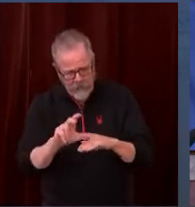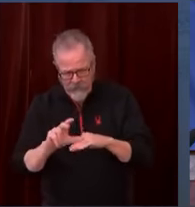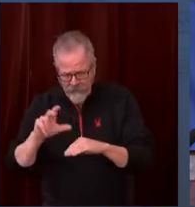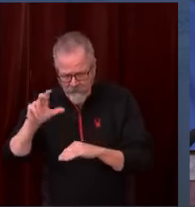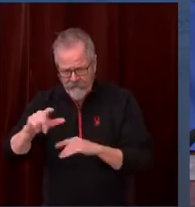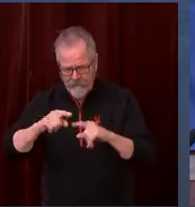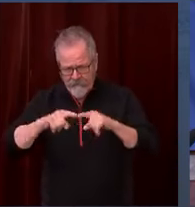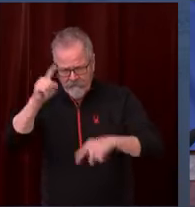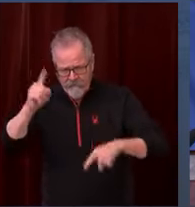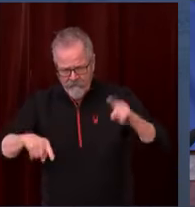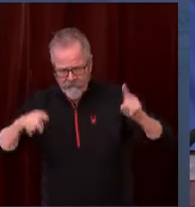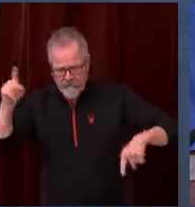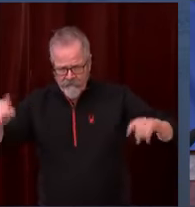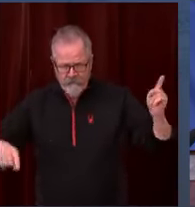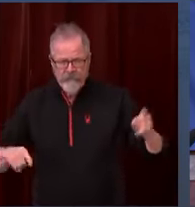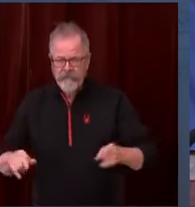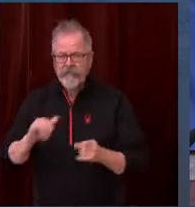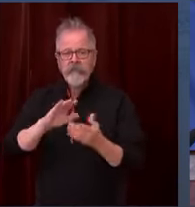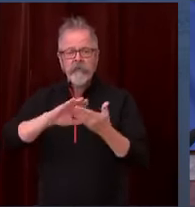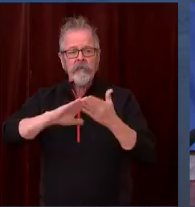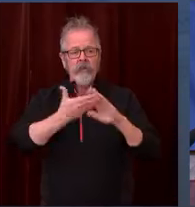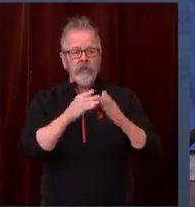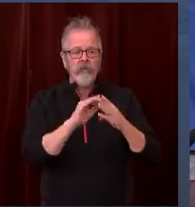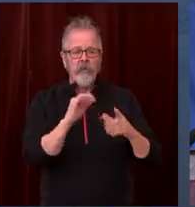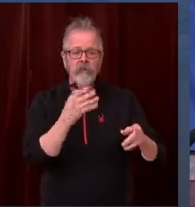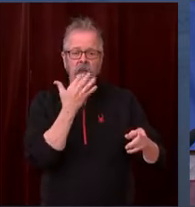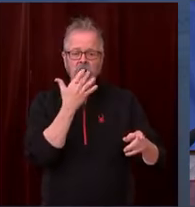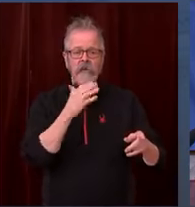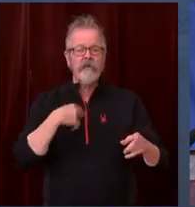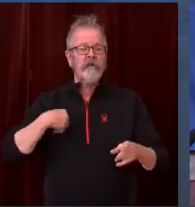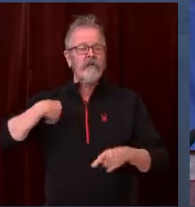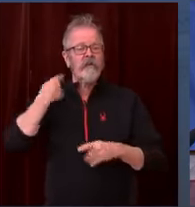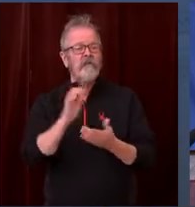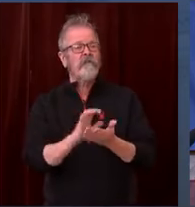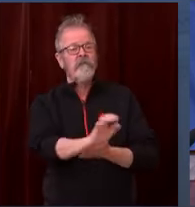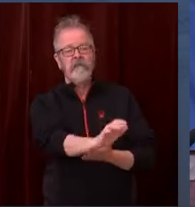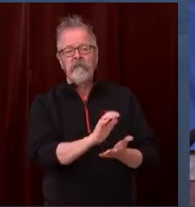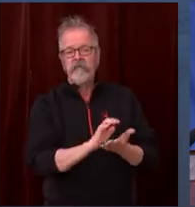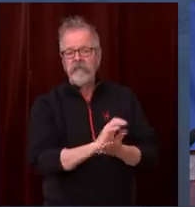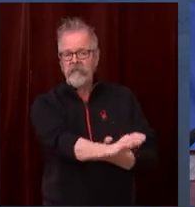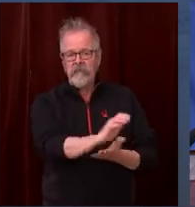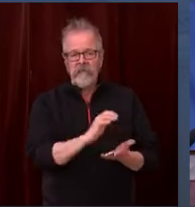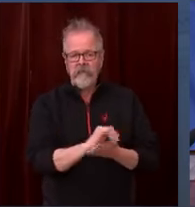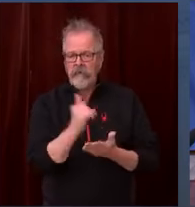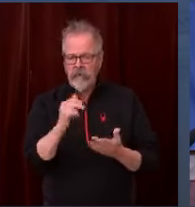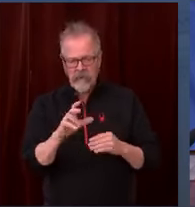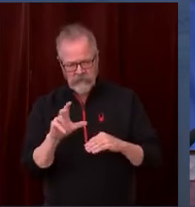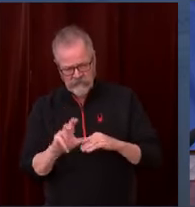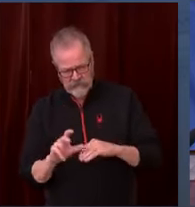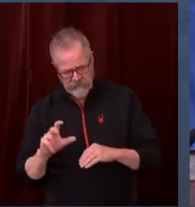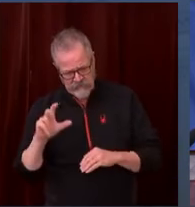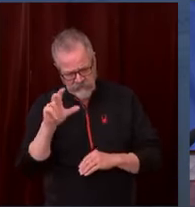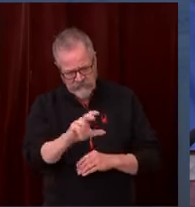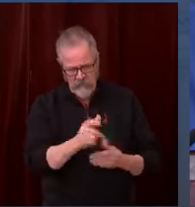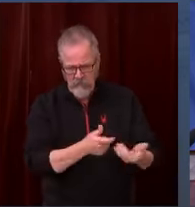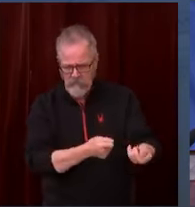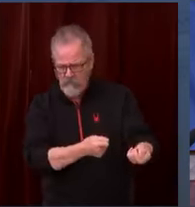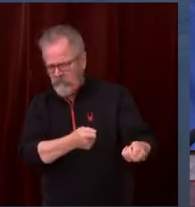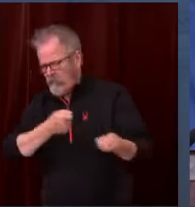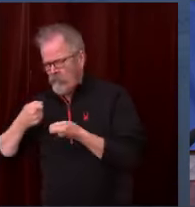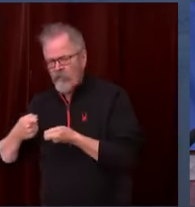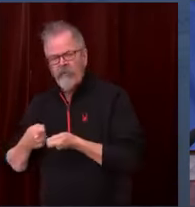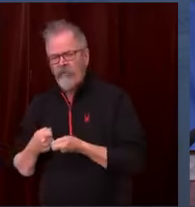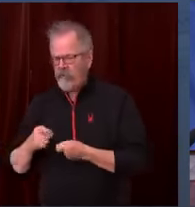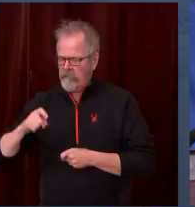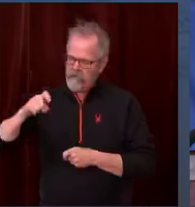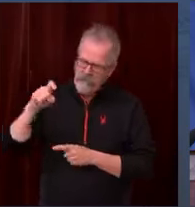marginalized for too long. These proposals are important steps in the right direction, but we acknowledge the massive work that needs to be